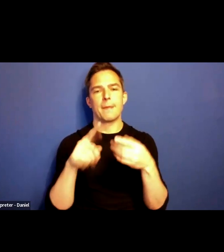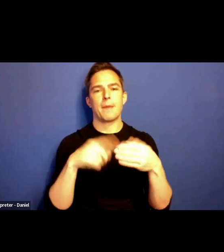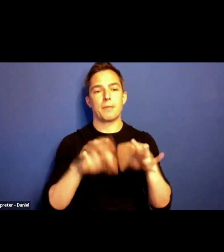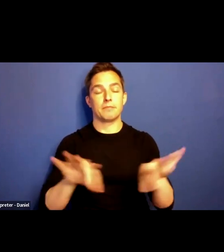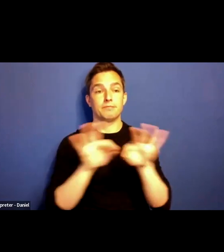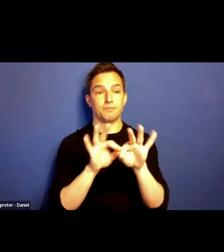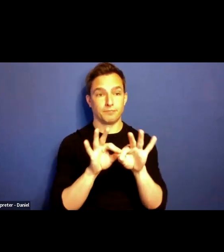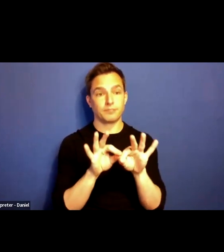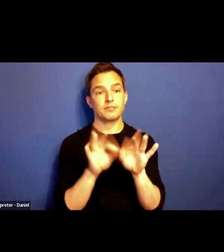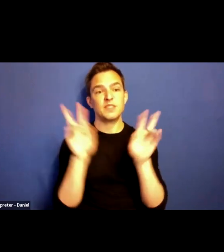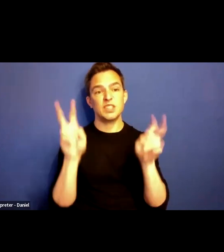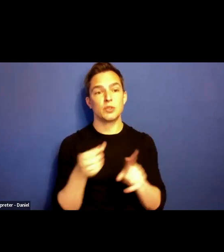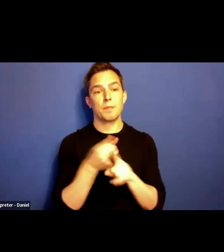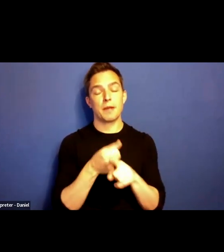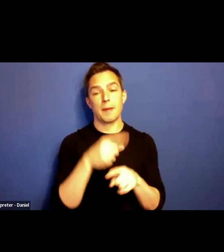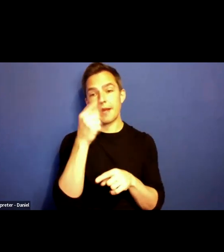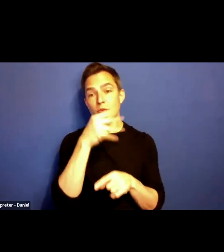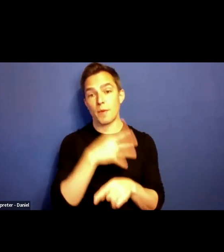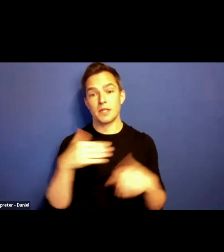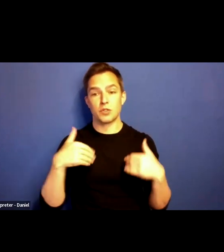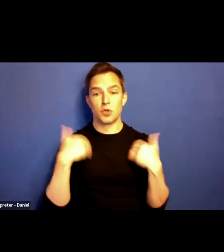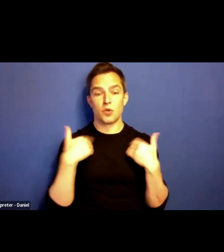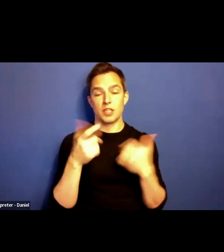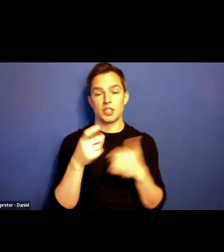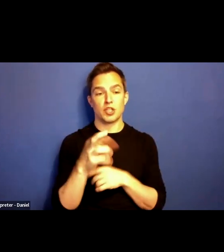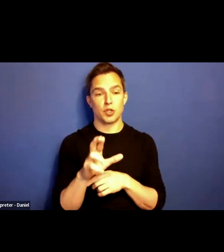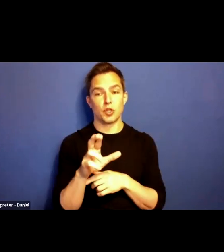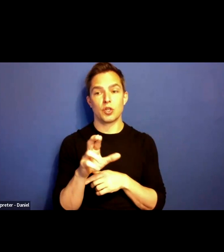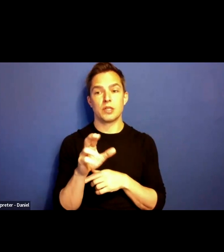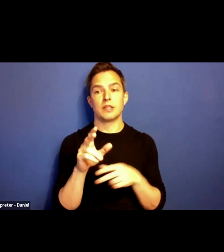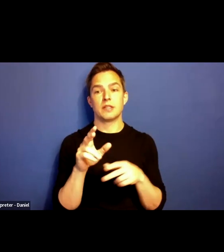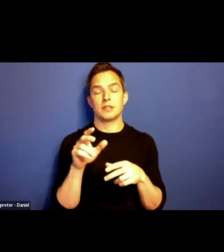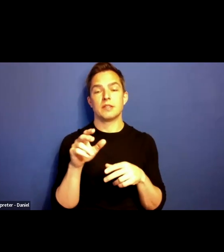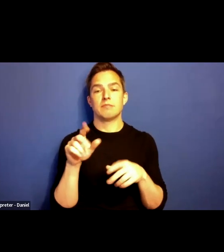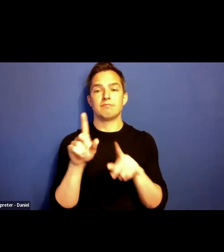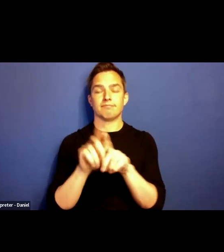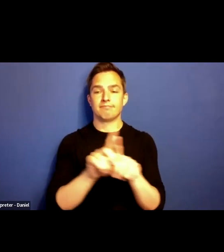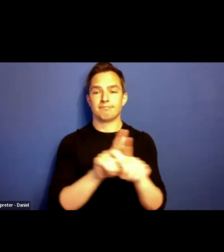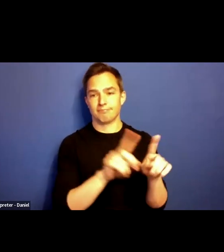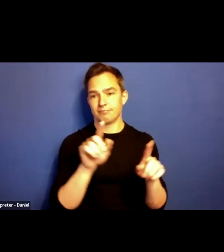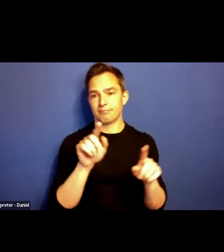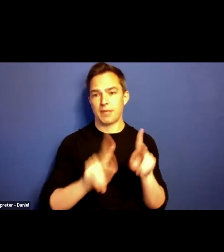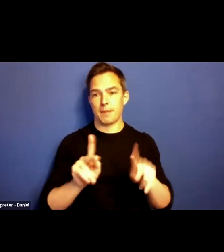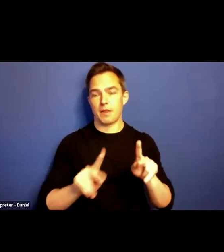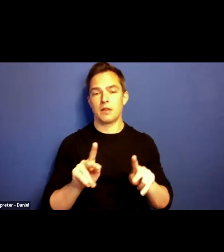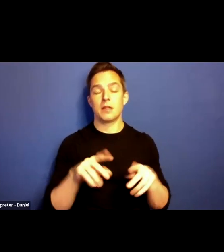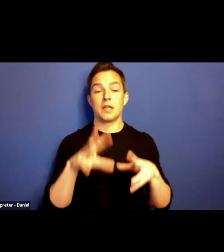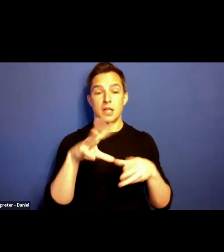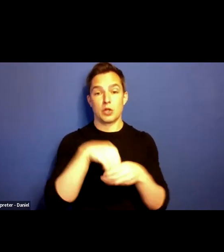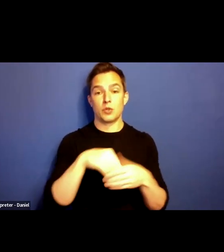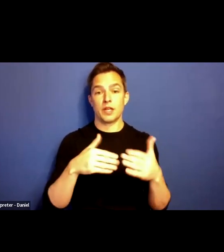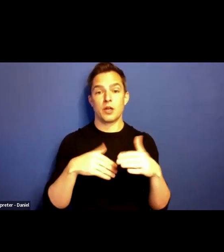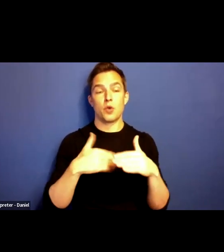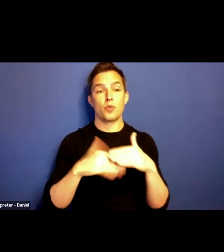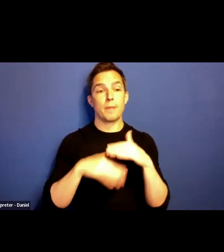Black women, youth, and gender expansive individuals, including reproductive justice